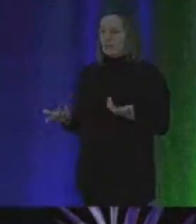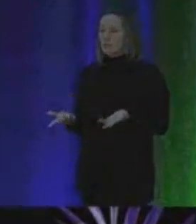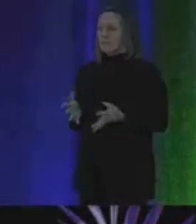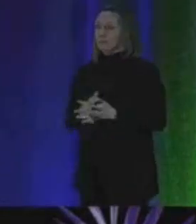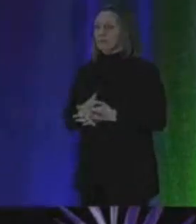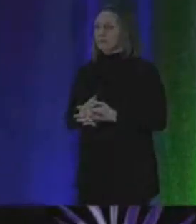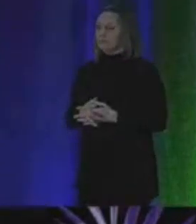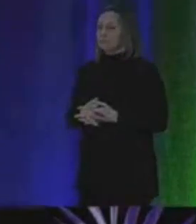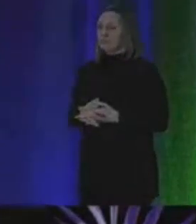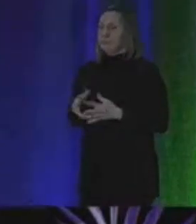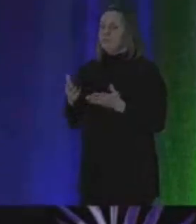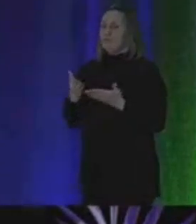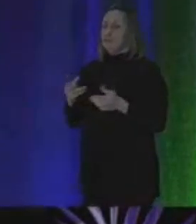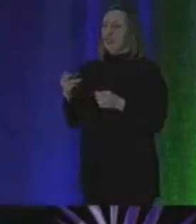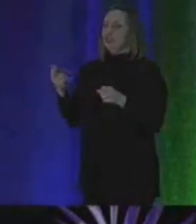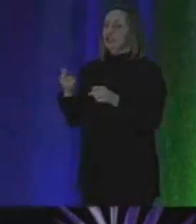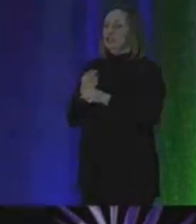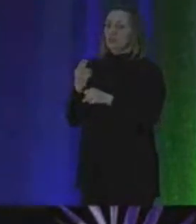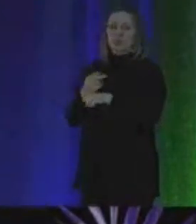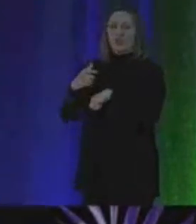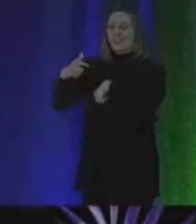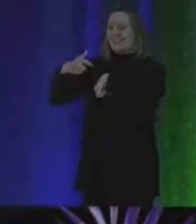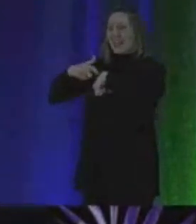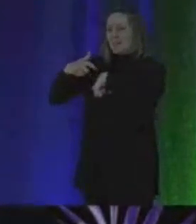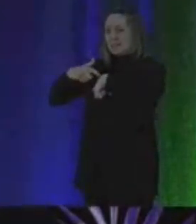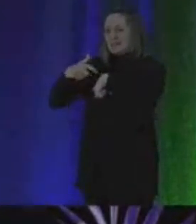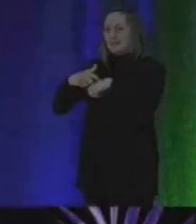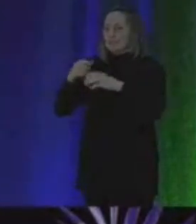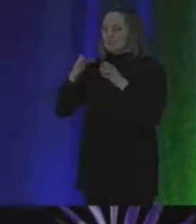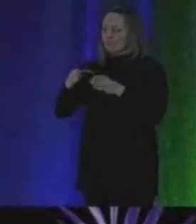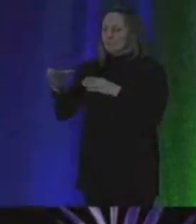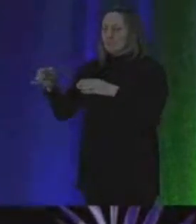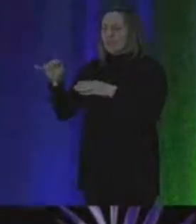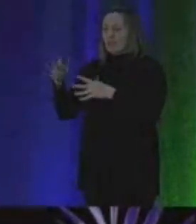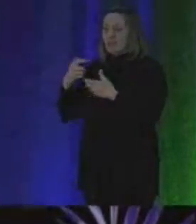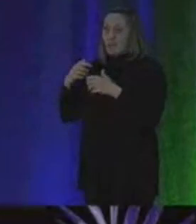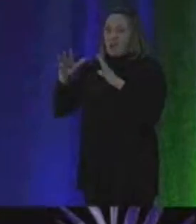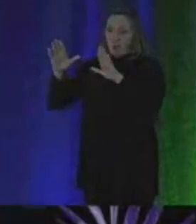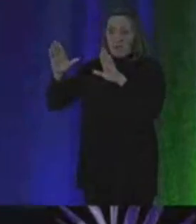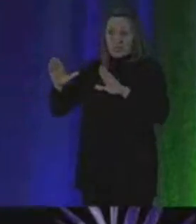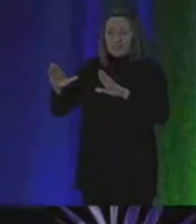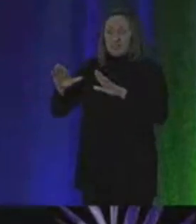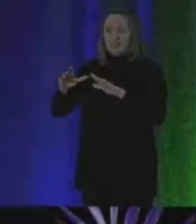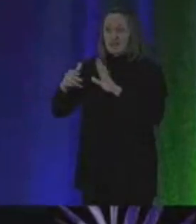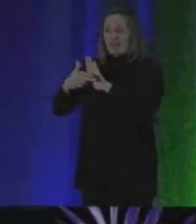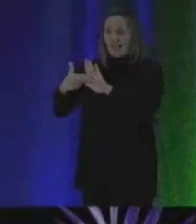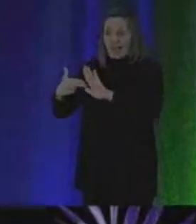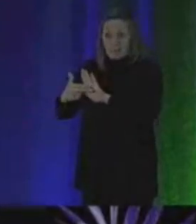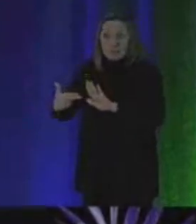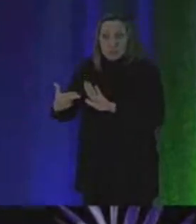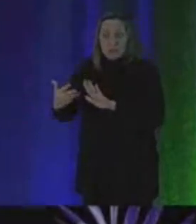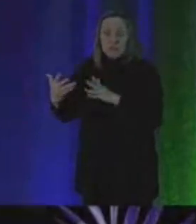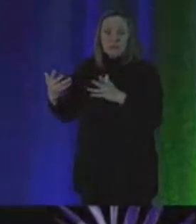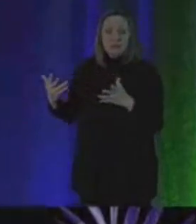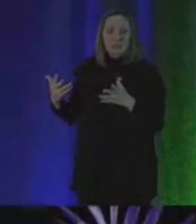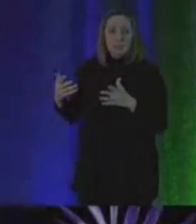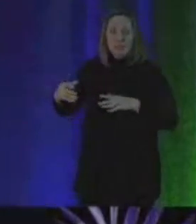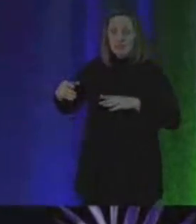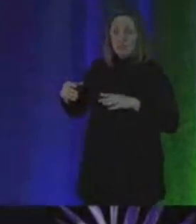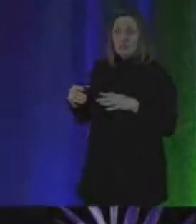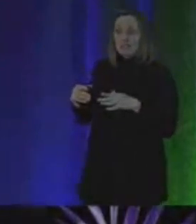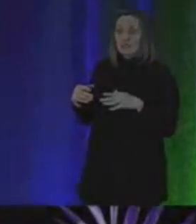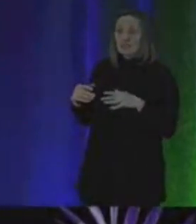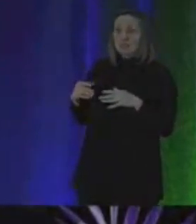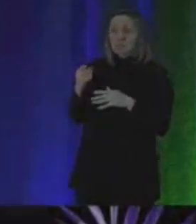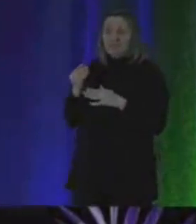there's this thing called user timings, right? And if you want to get amazing labeled perf insights, if